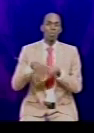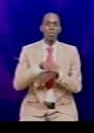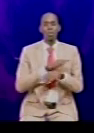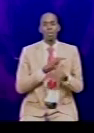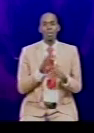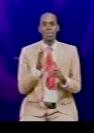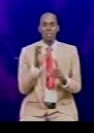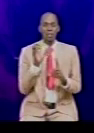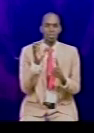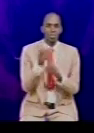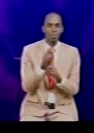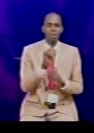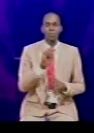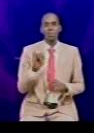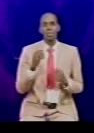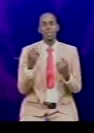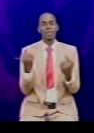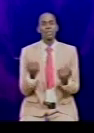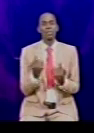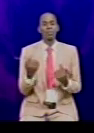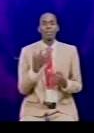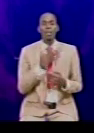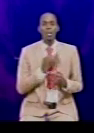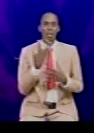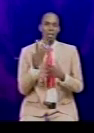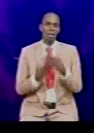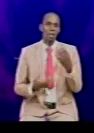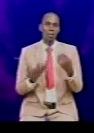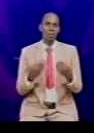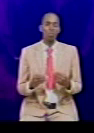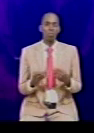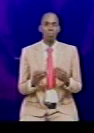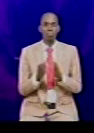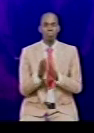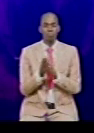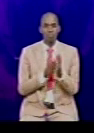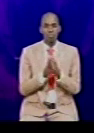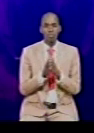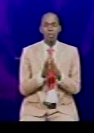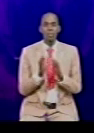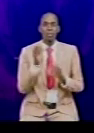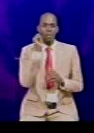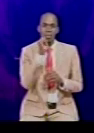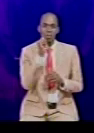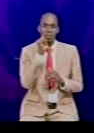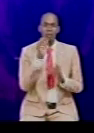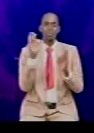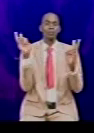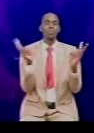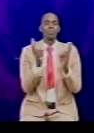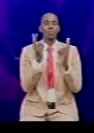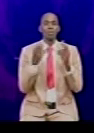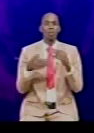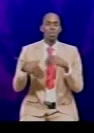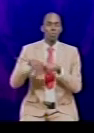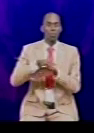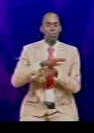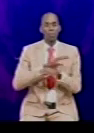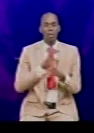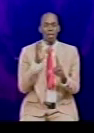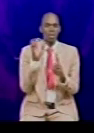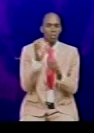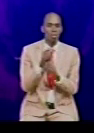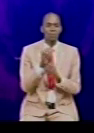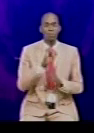Sins and Lukewarmness. Daily Victory Over Besetting